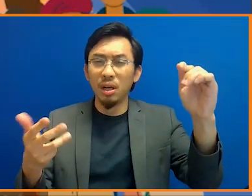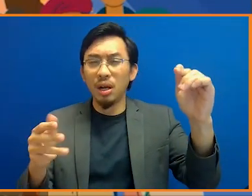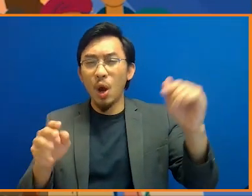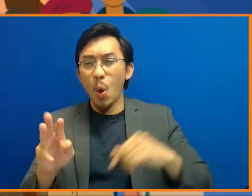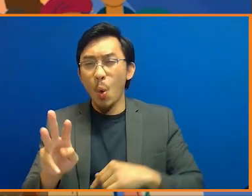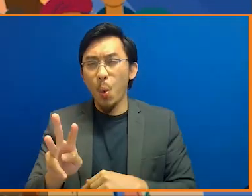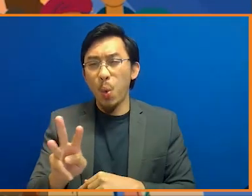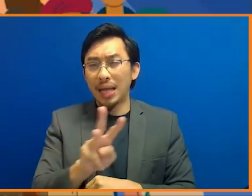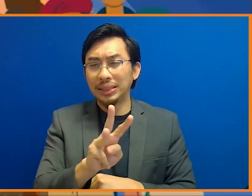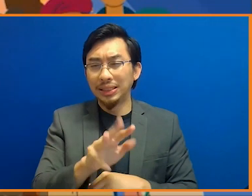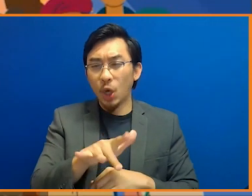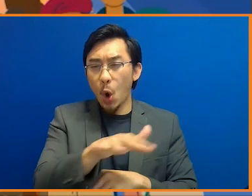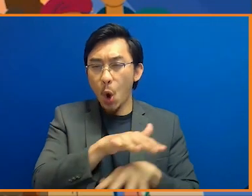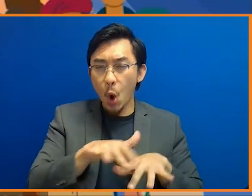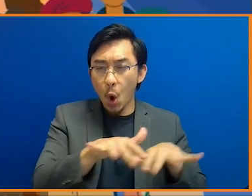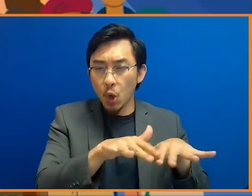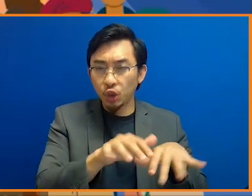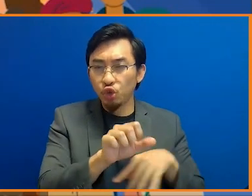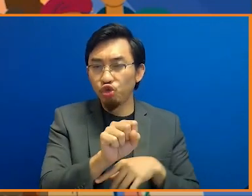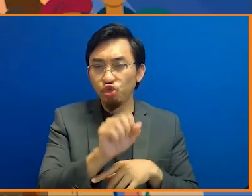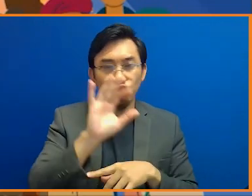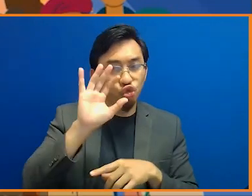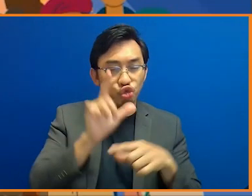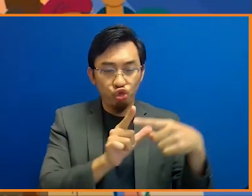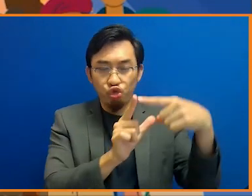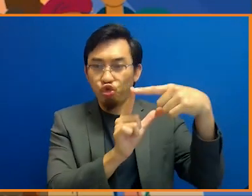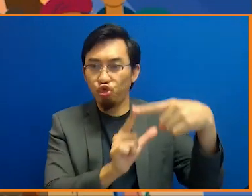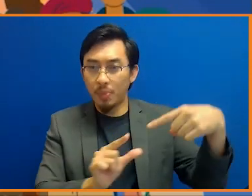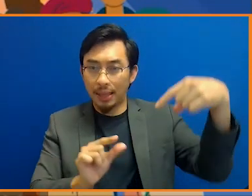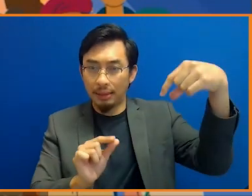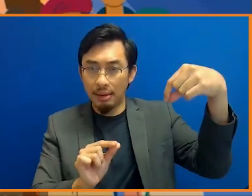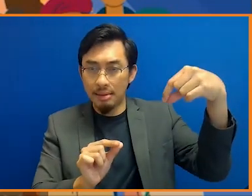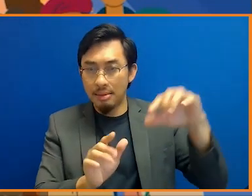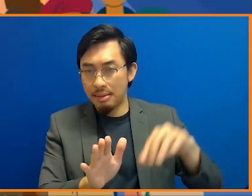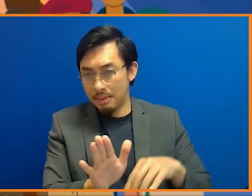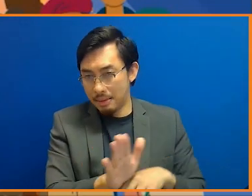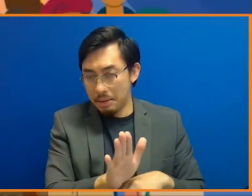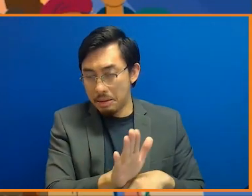height along the western coast of Sumatra?